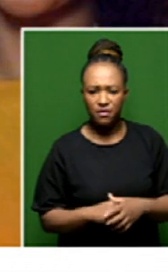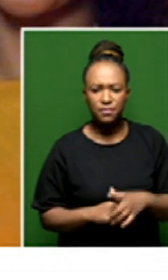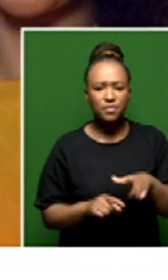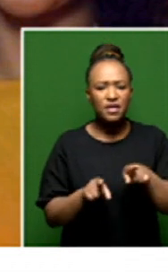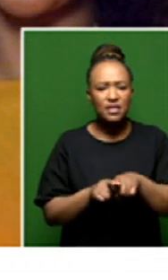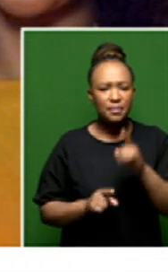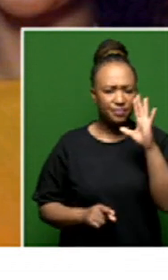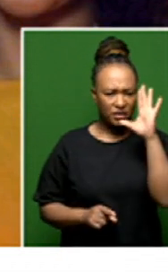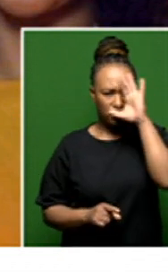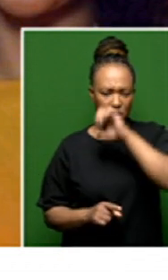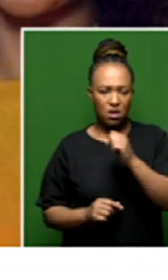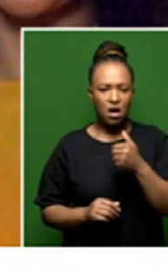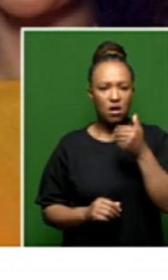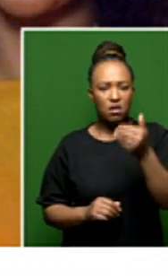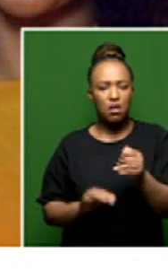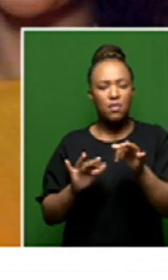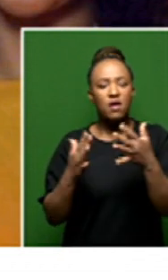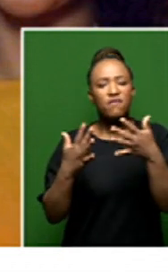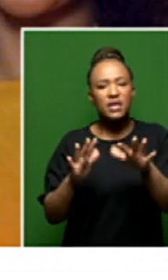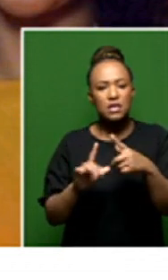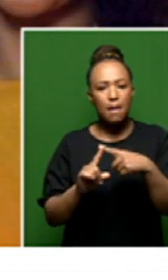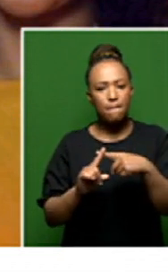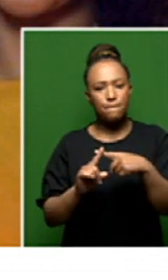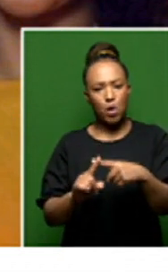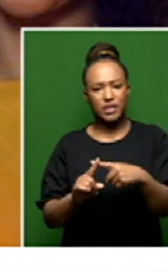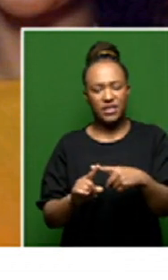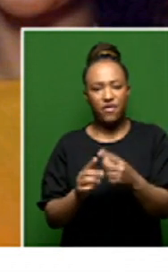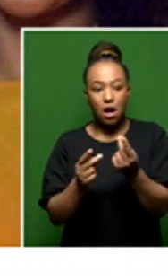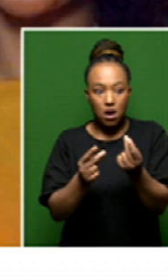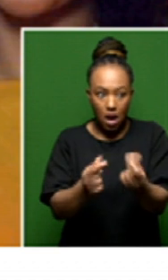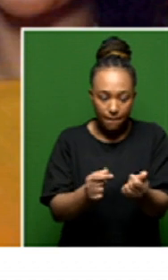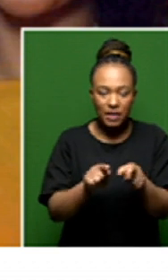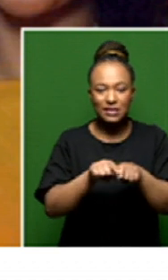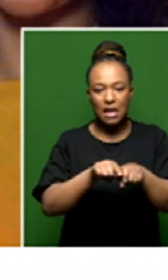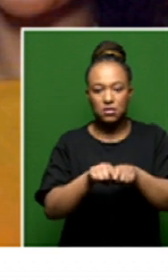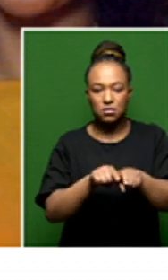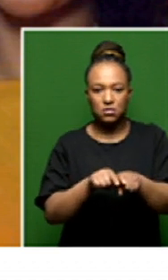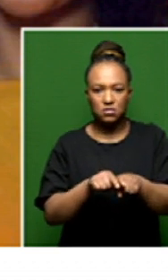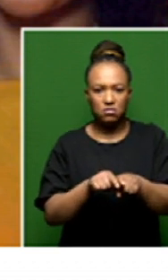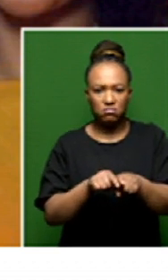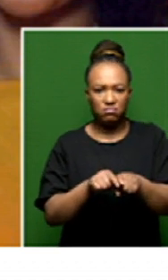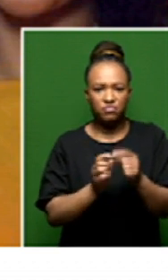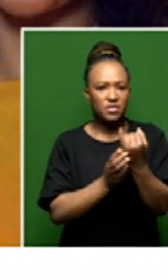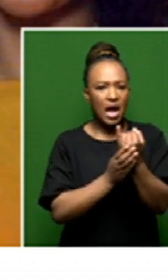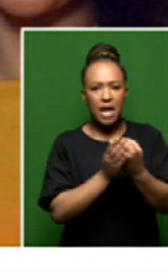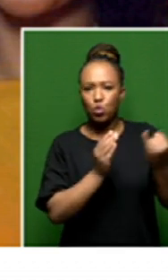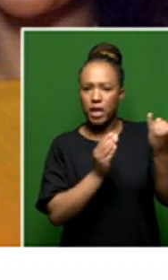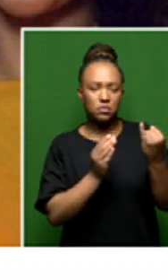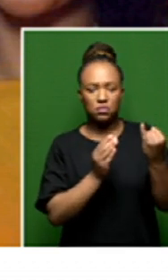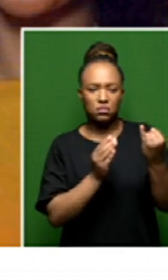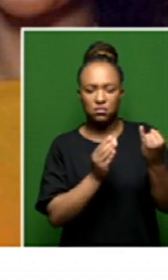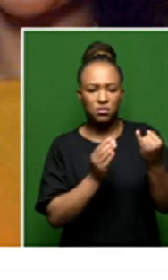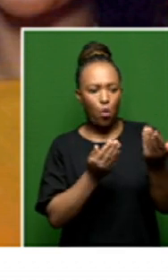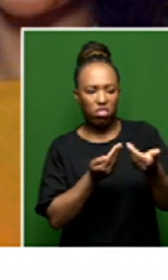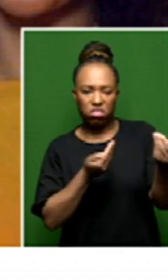strange was, even after people had tested positive as per the rapid test, we were not isolated from other travelers. We were